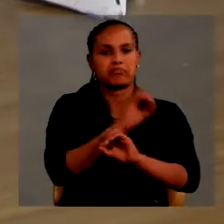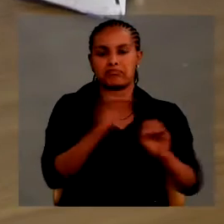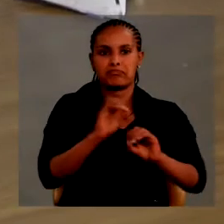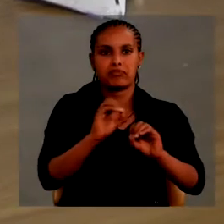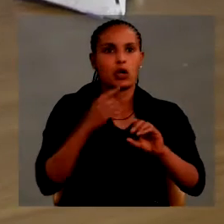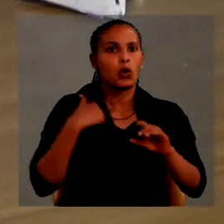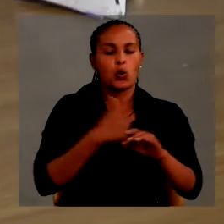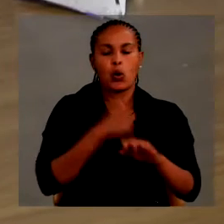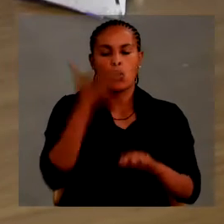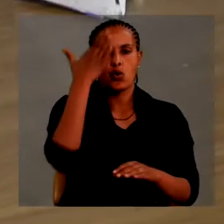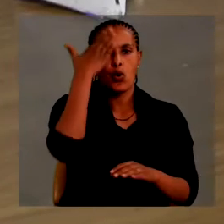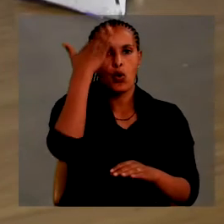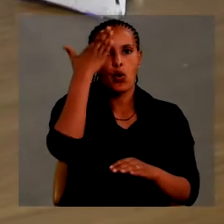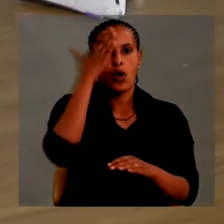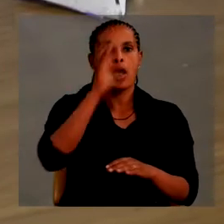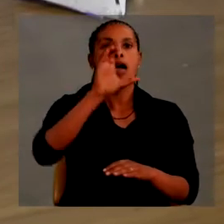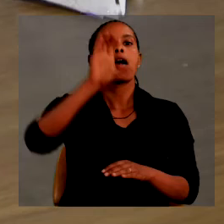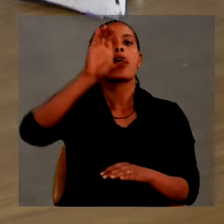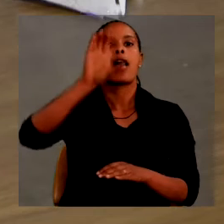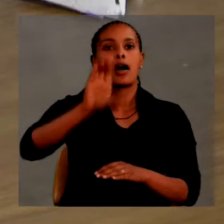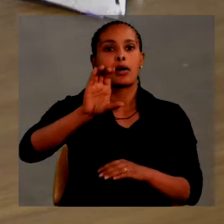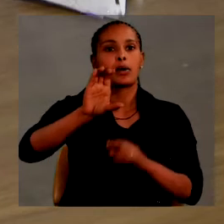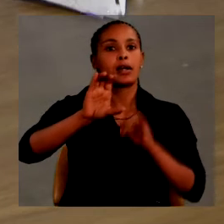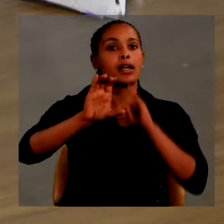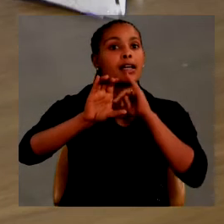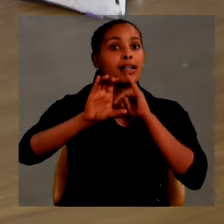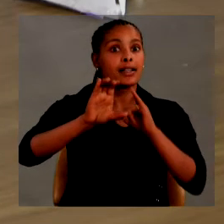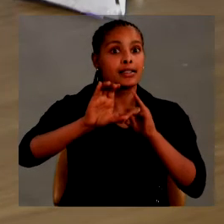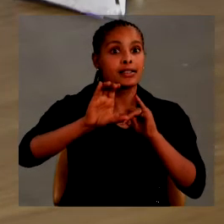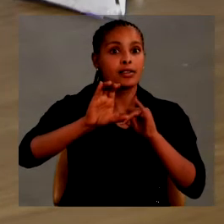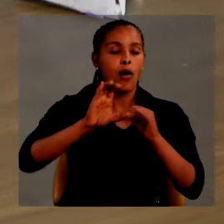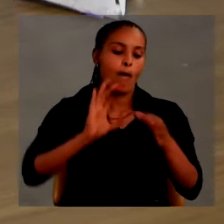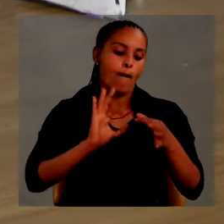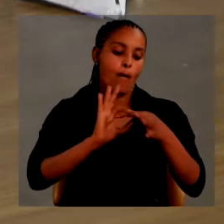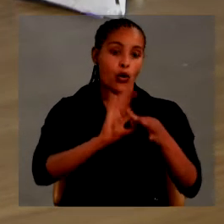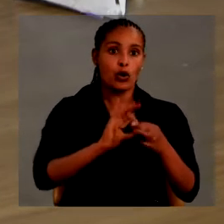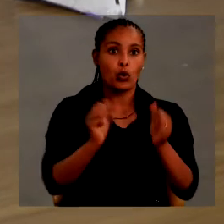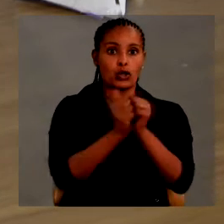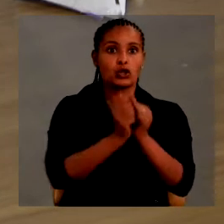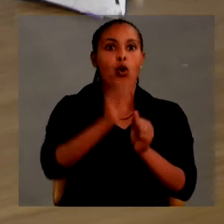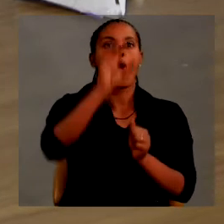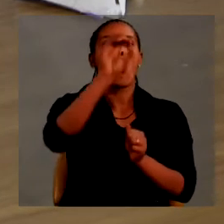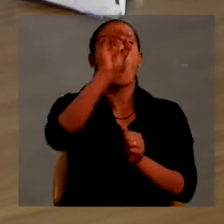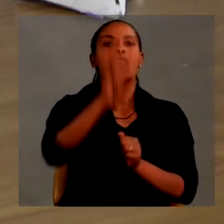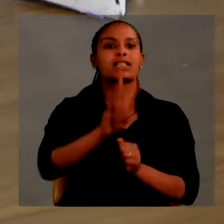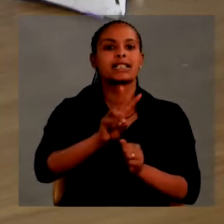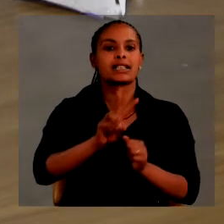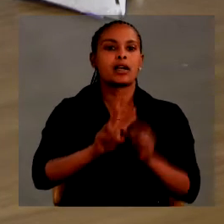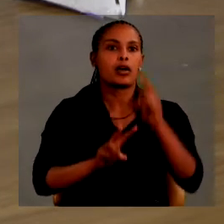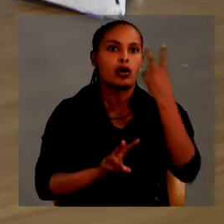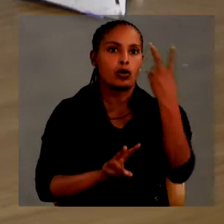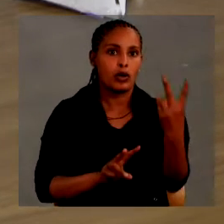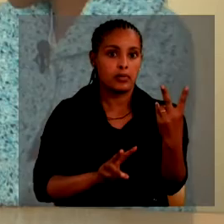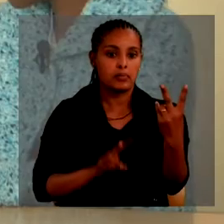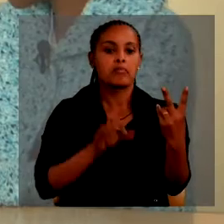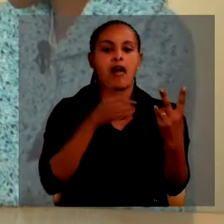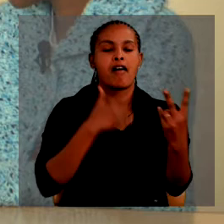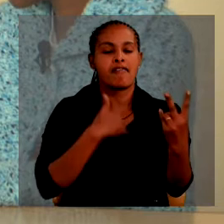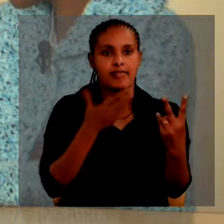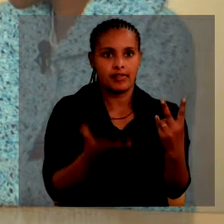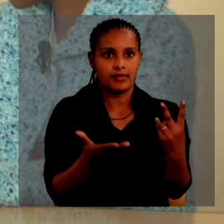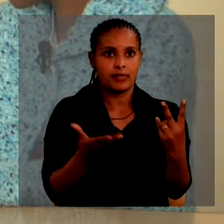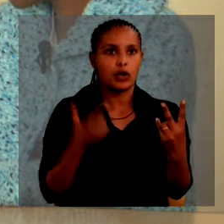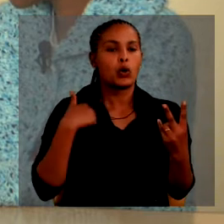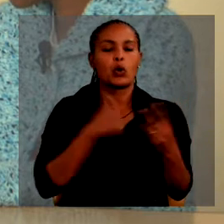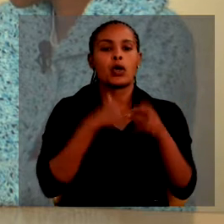but we know carbon is bonded to oxygen through a pair of electrons. We know it is there.